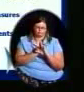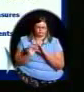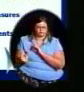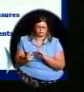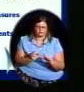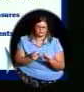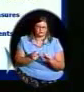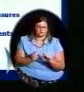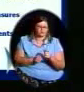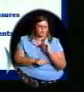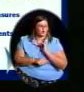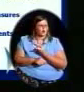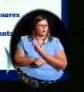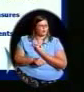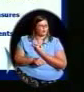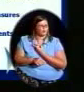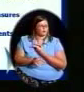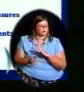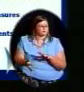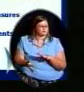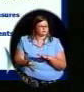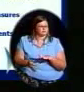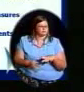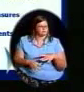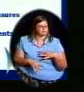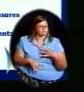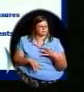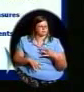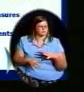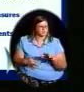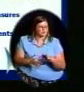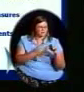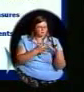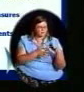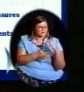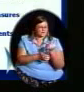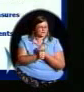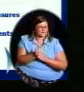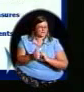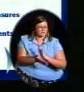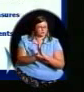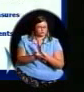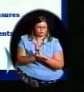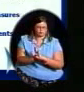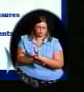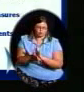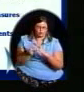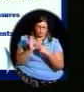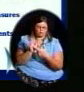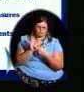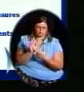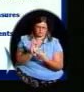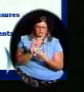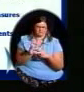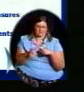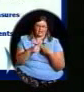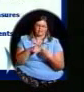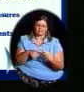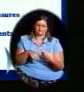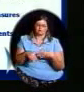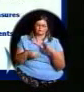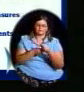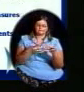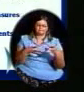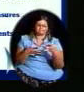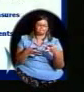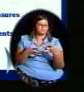We'll designate at each school a drug-free school representatives, and then we need to get this information out